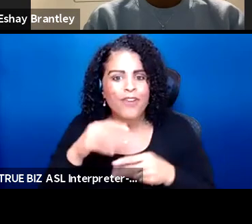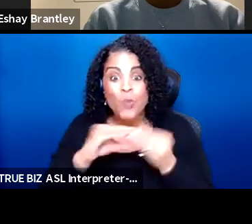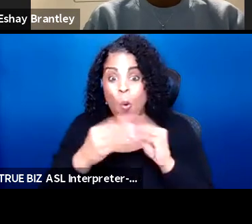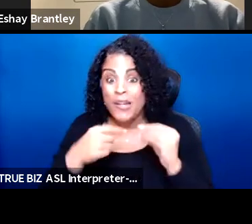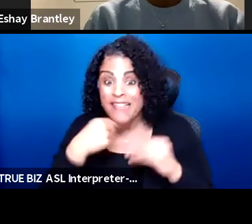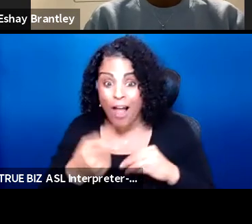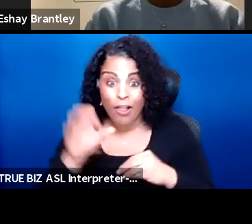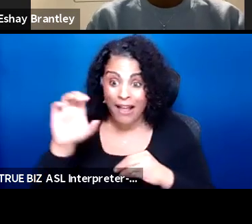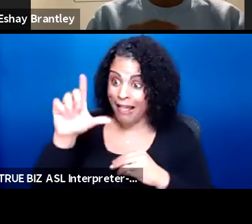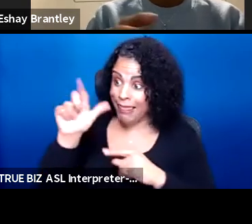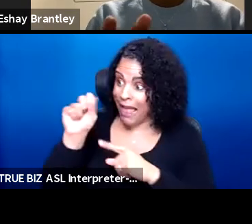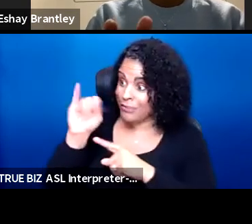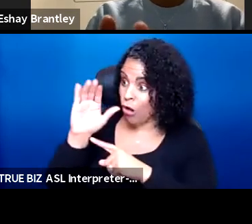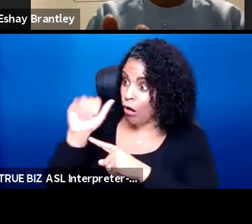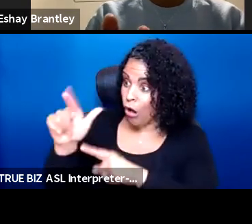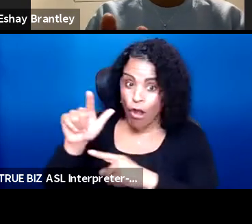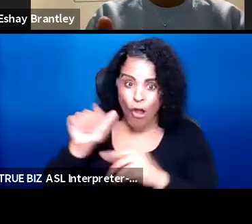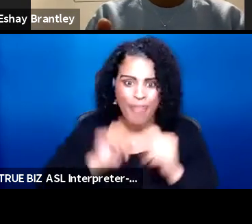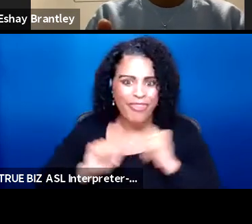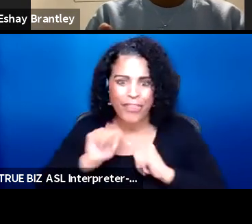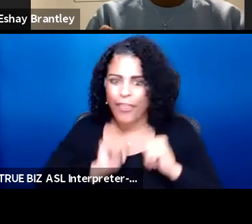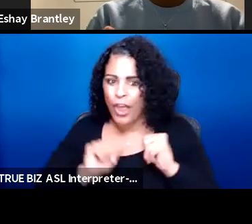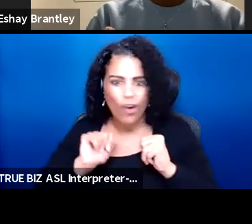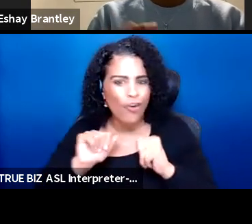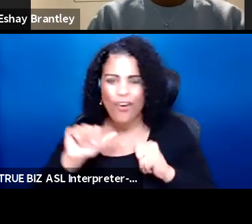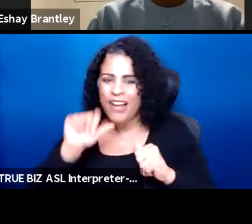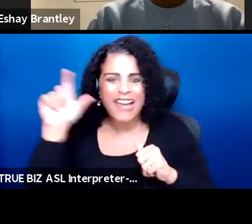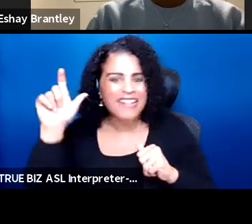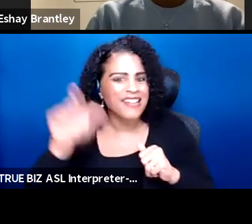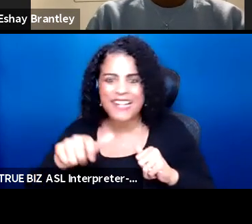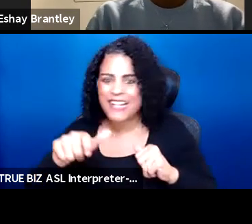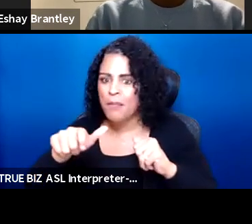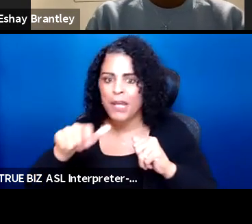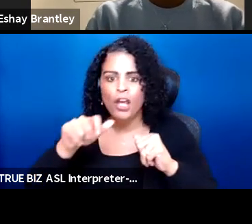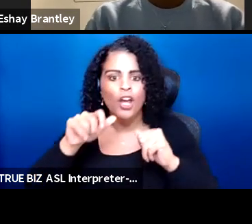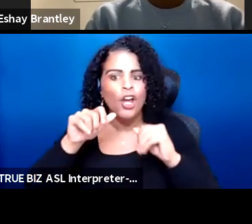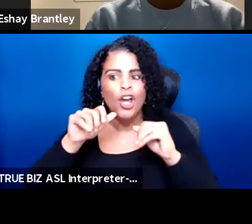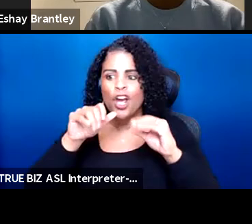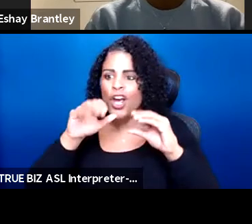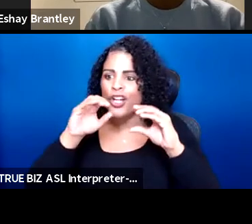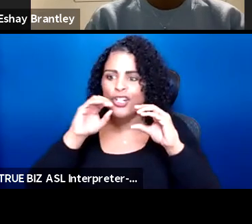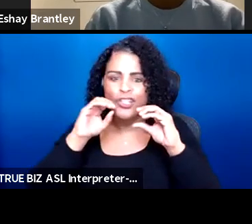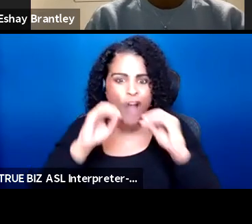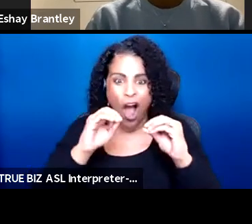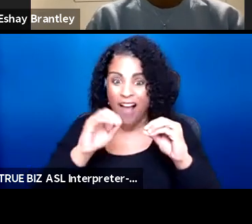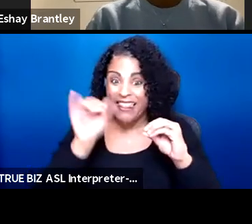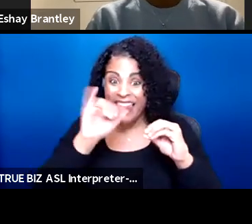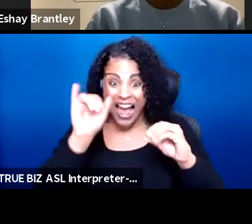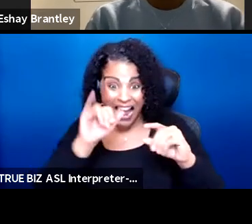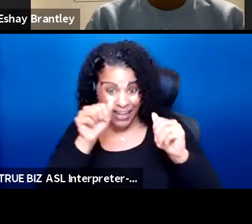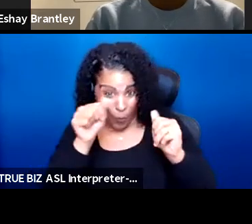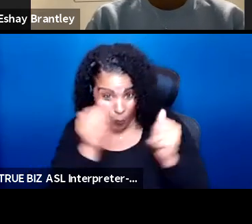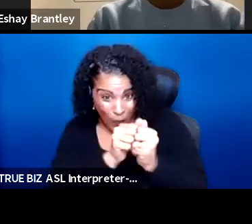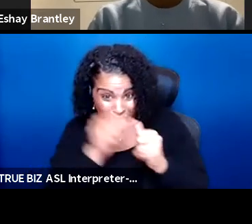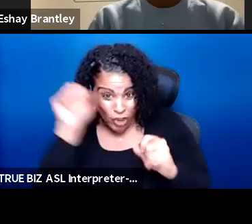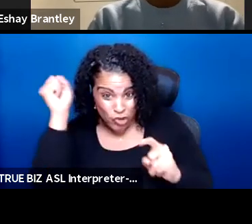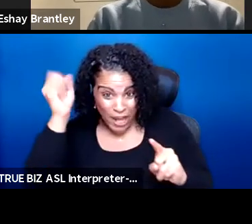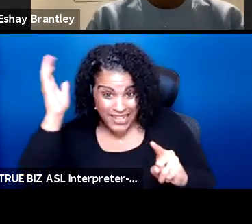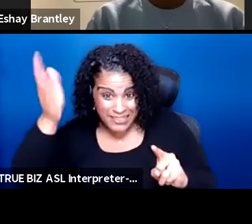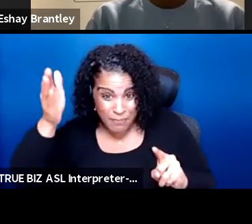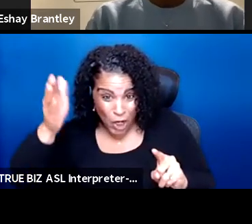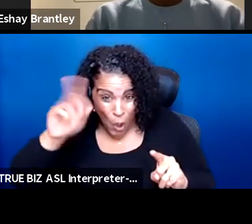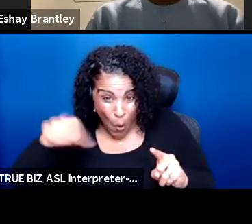classical theater doesn't have to be taught, you know, by just the Greeks and Shakespeare. That's not the only,